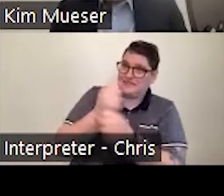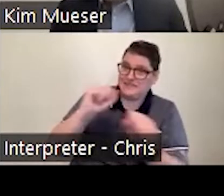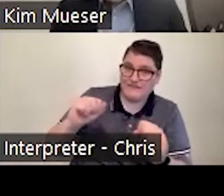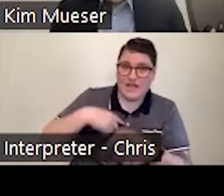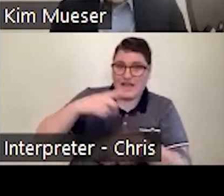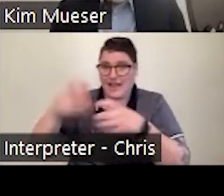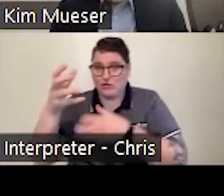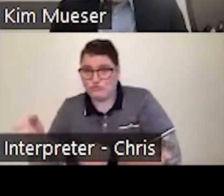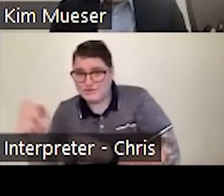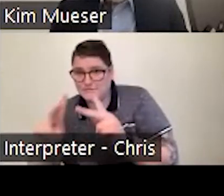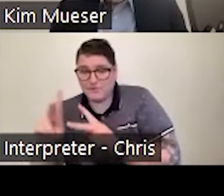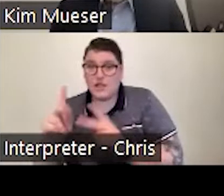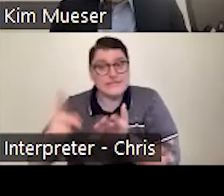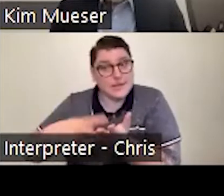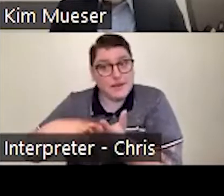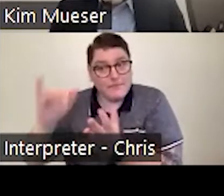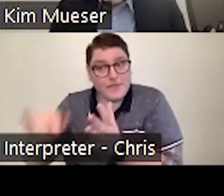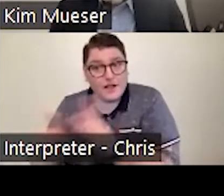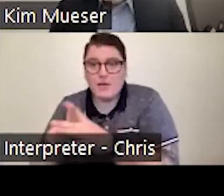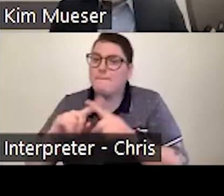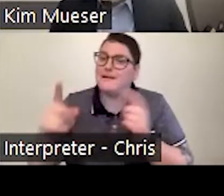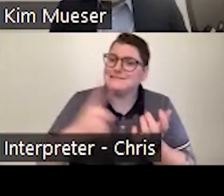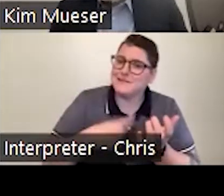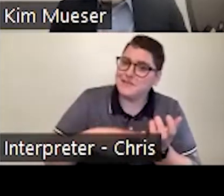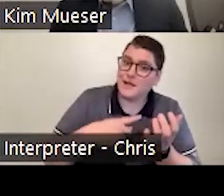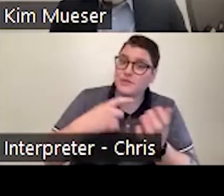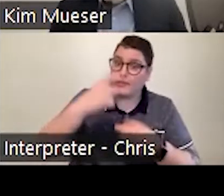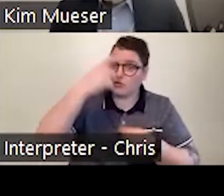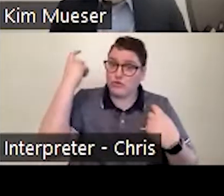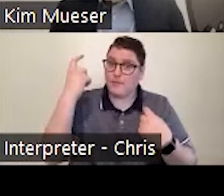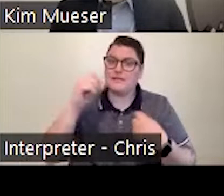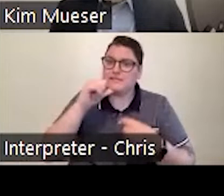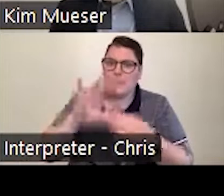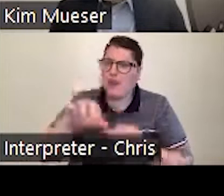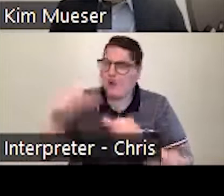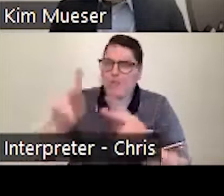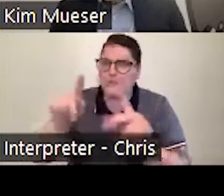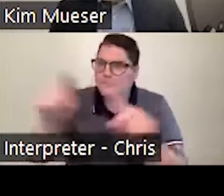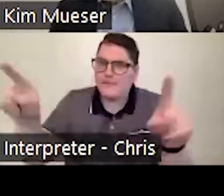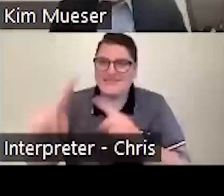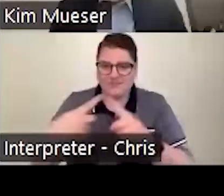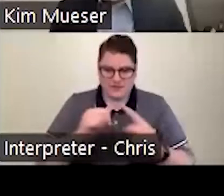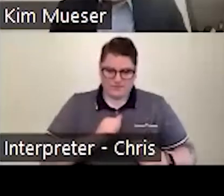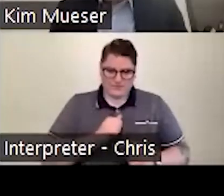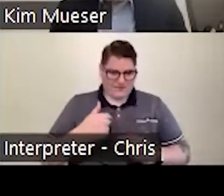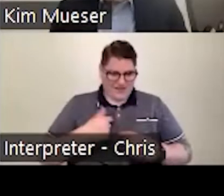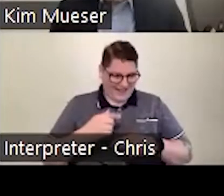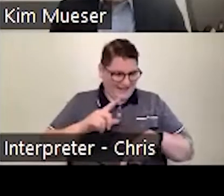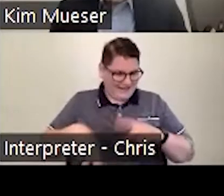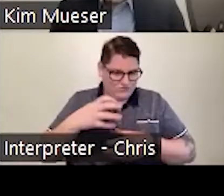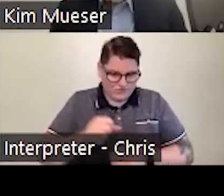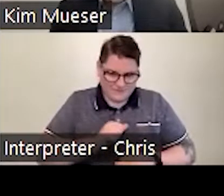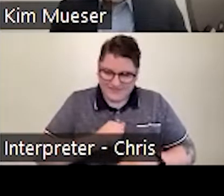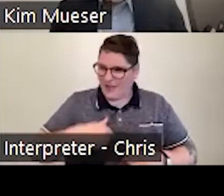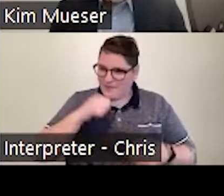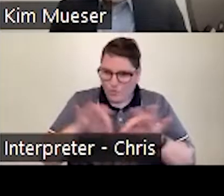with oneself. For example, I'm a weak person, or I'm easy to take advantage of, or I have no life ahead of me. I'm damaged goods. Nobody